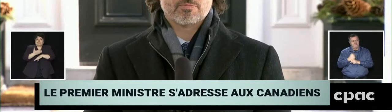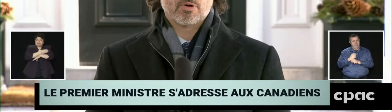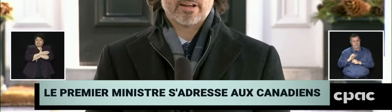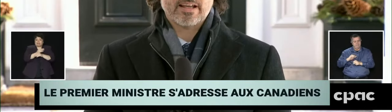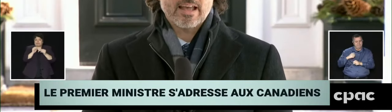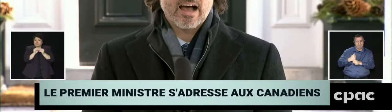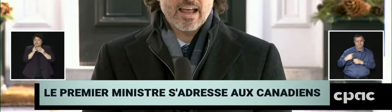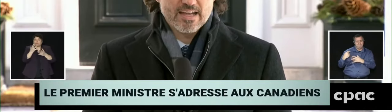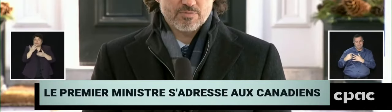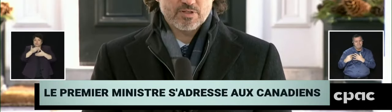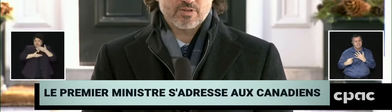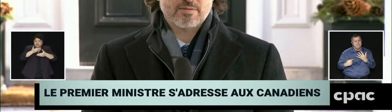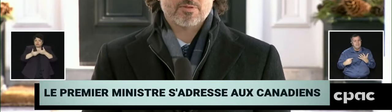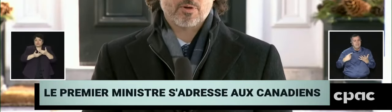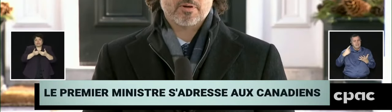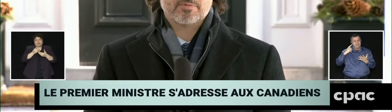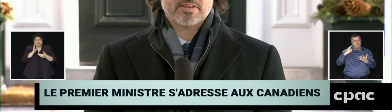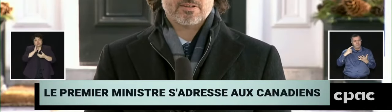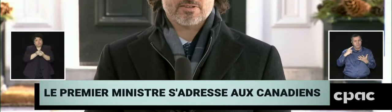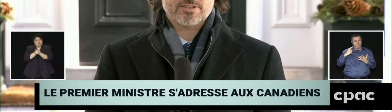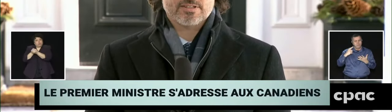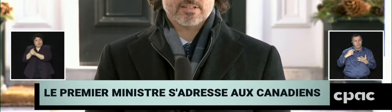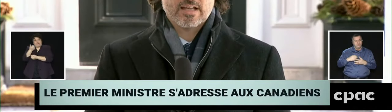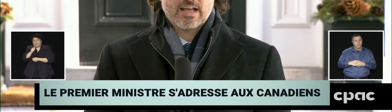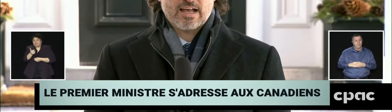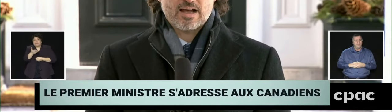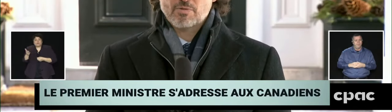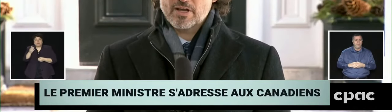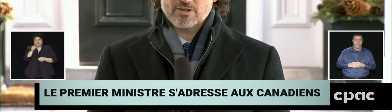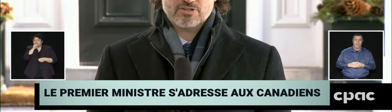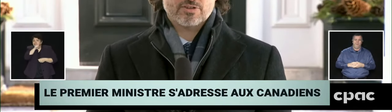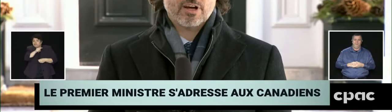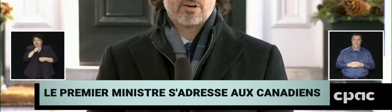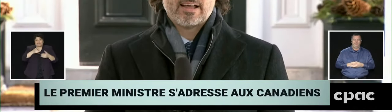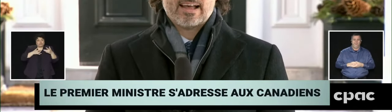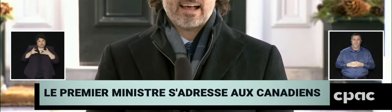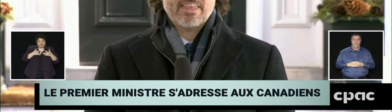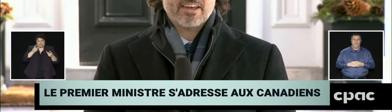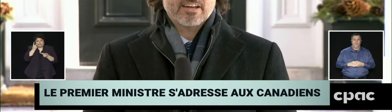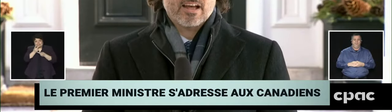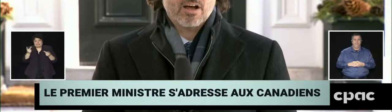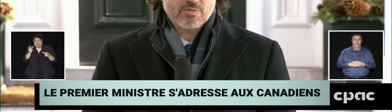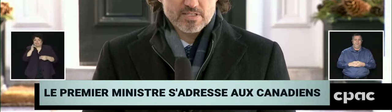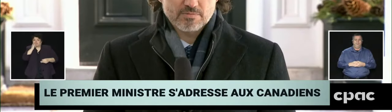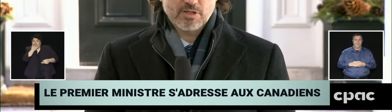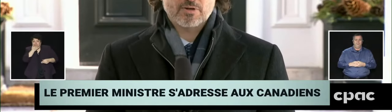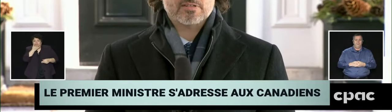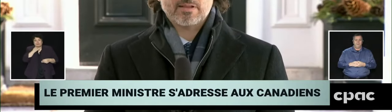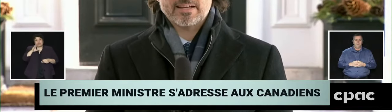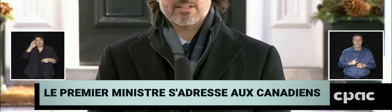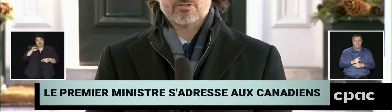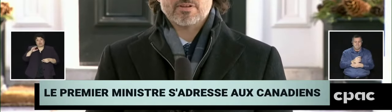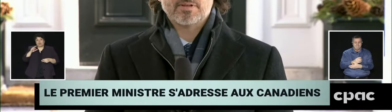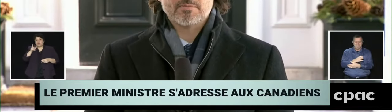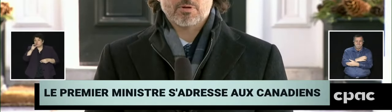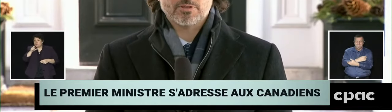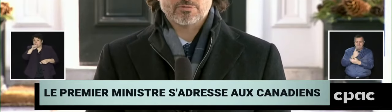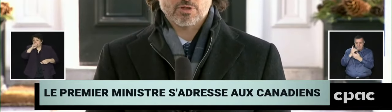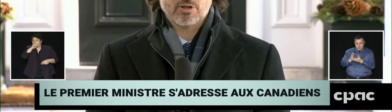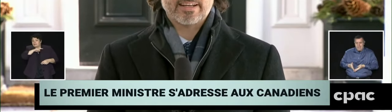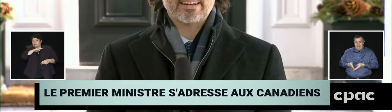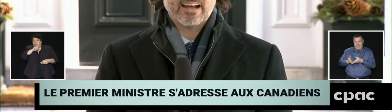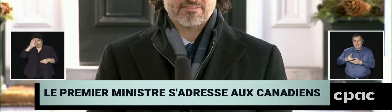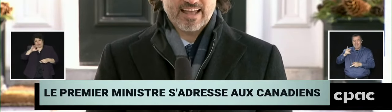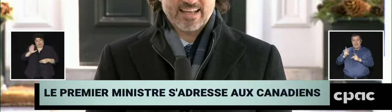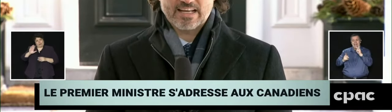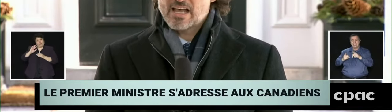in supporting anyone who comes forward with concerns. We also know that whistleblowers play an extremely important